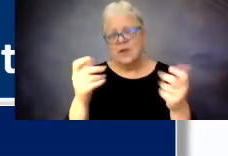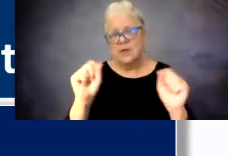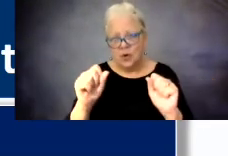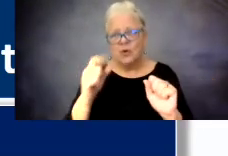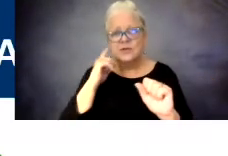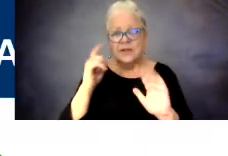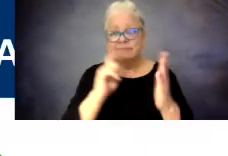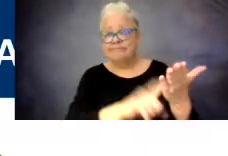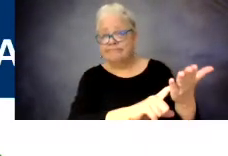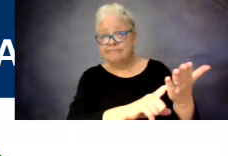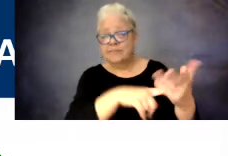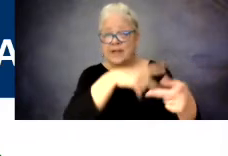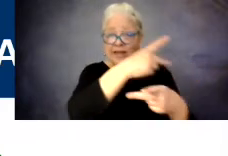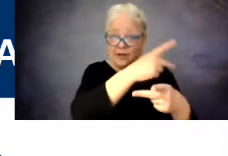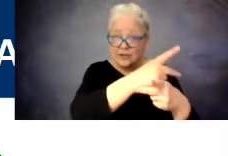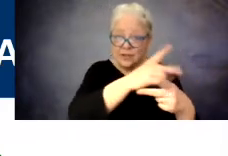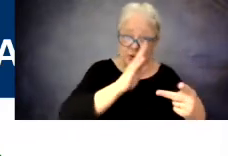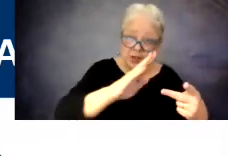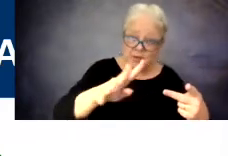self-neglect.